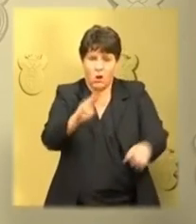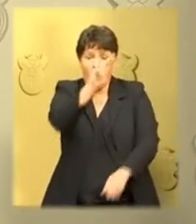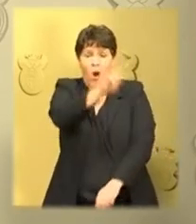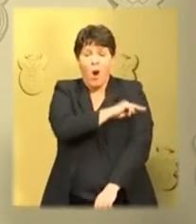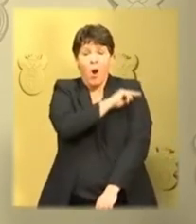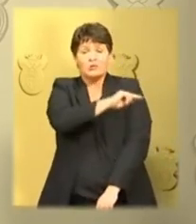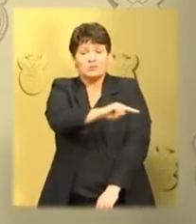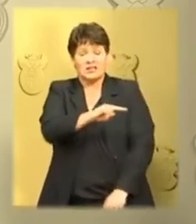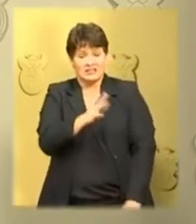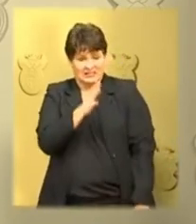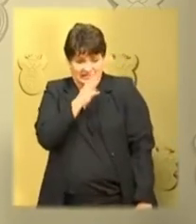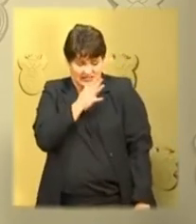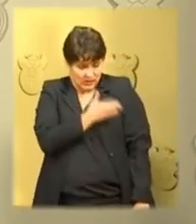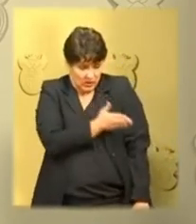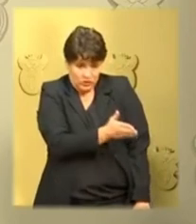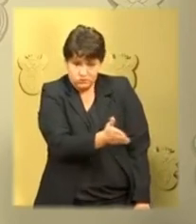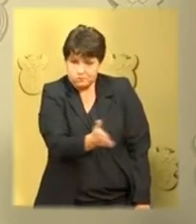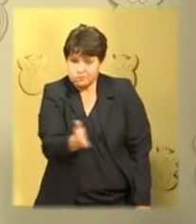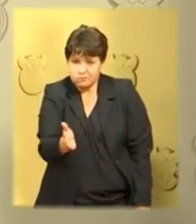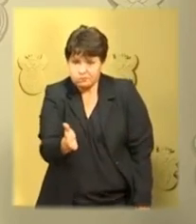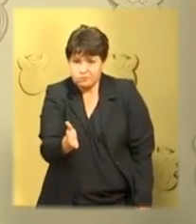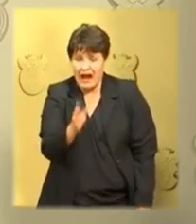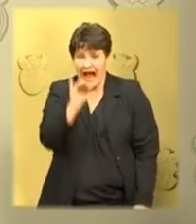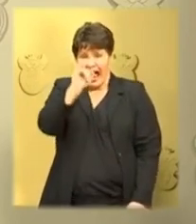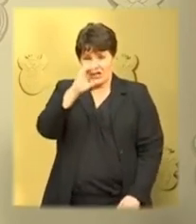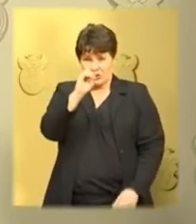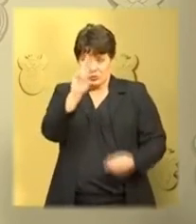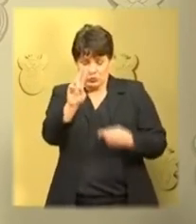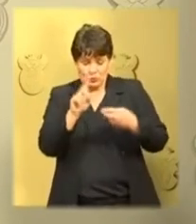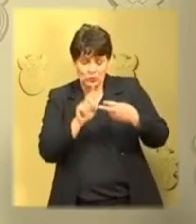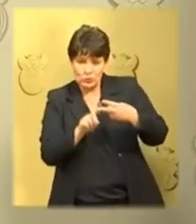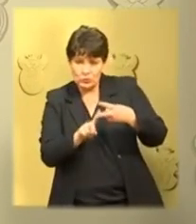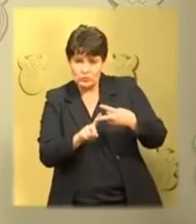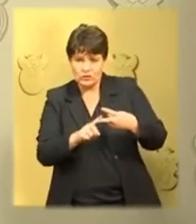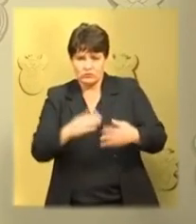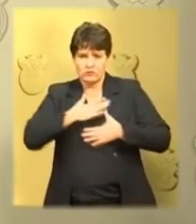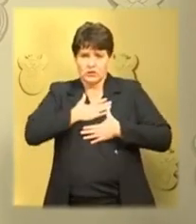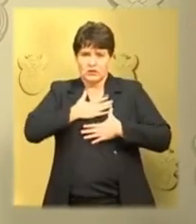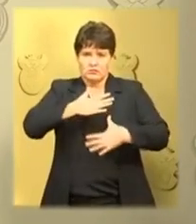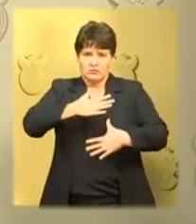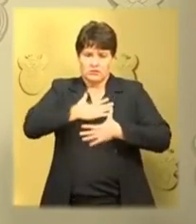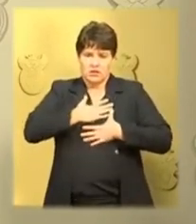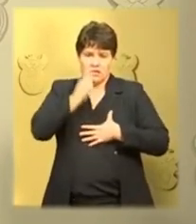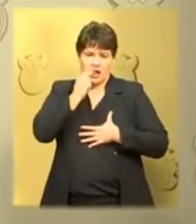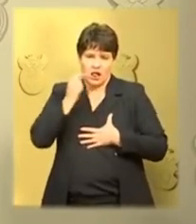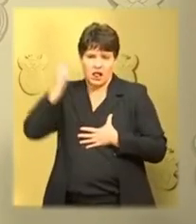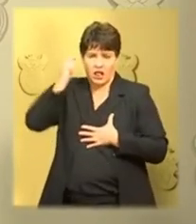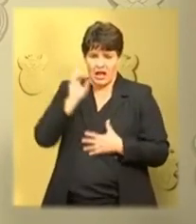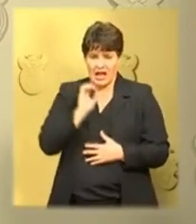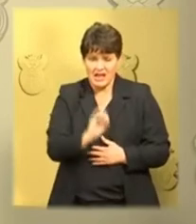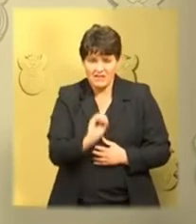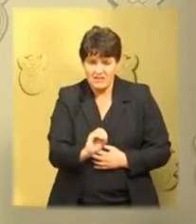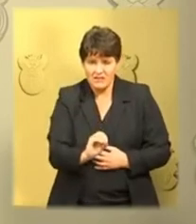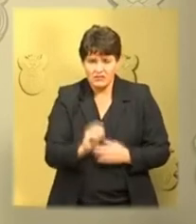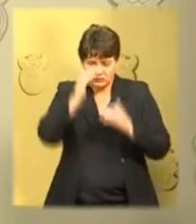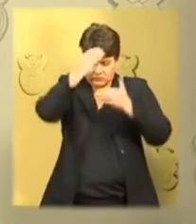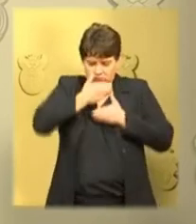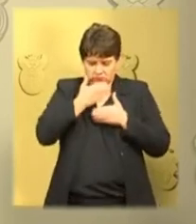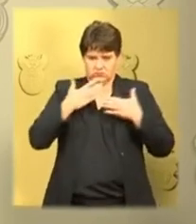beds, intensive care units, ventilators, personal protection